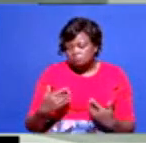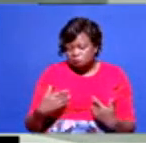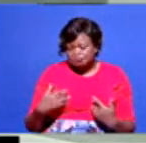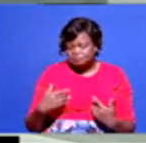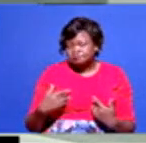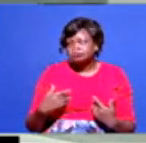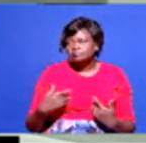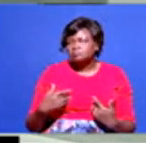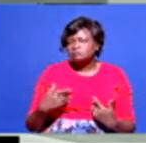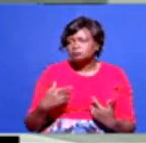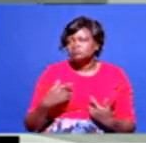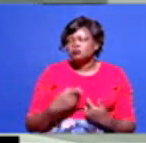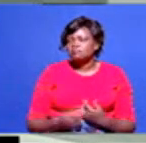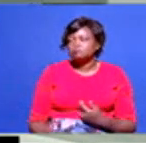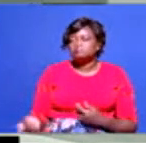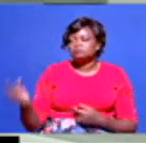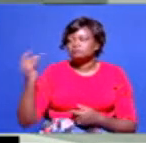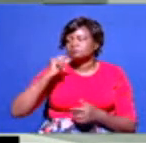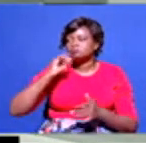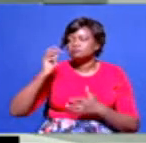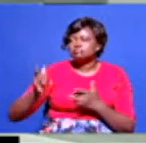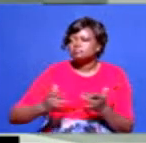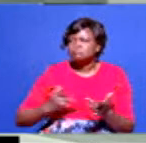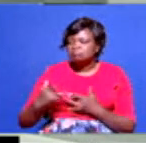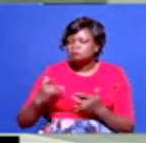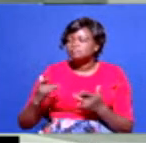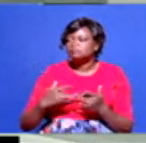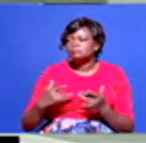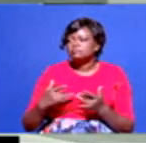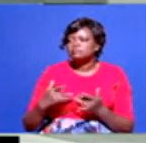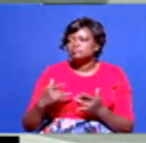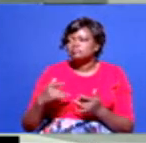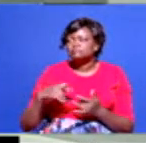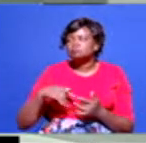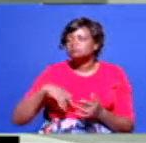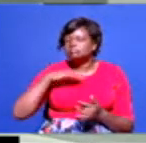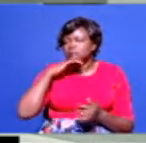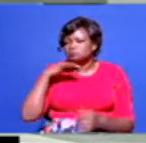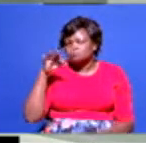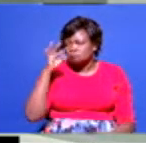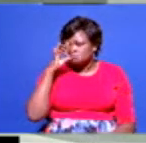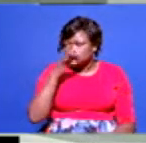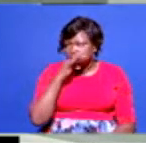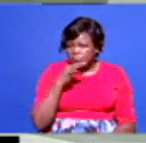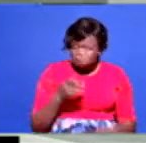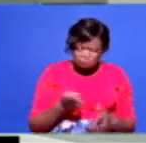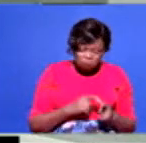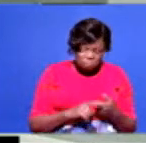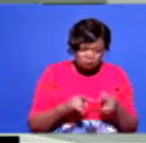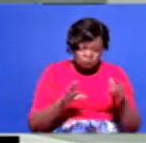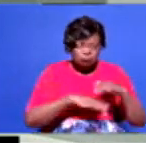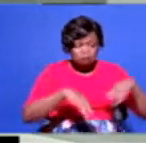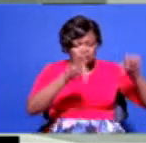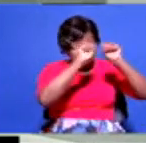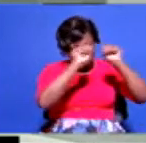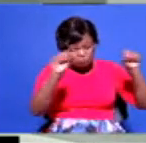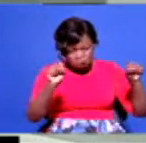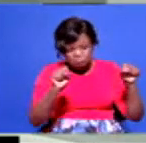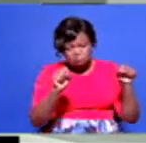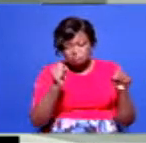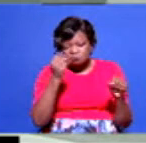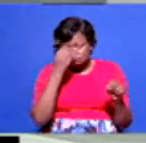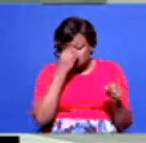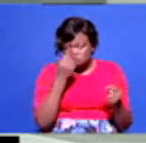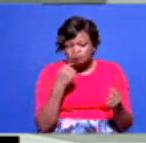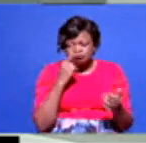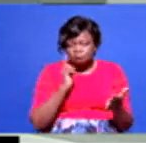day regarding the death of late President Mwai Kibaki. All right, and Deputy President William Ruto has